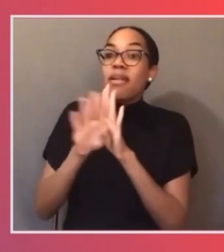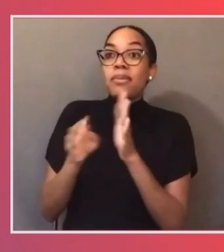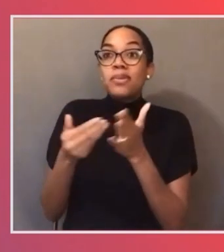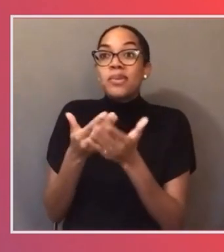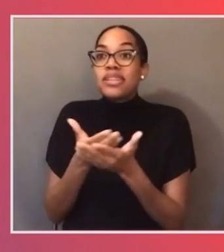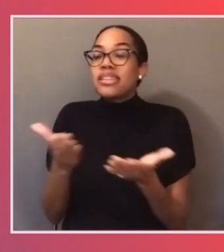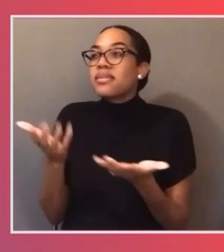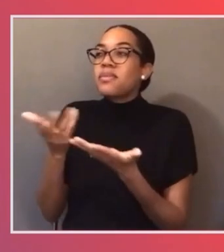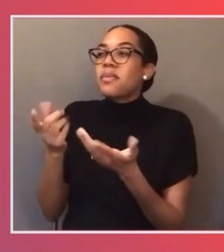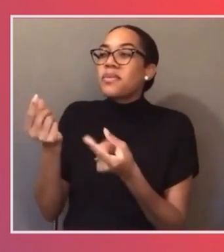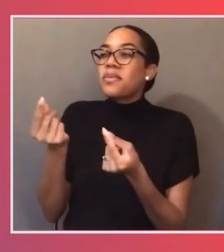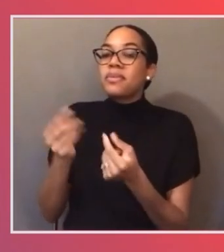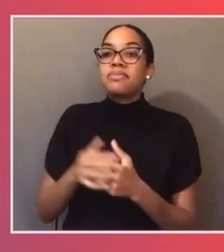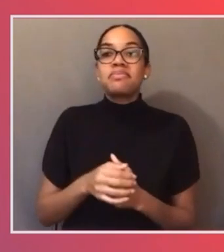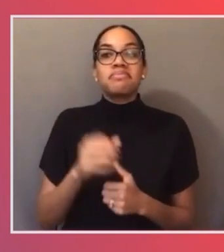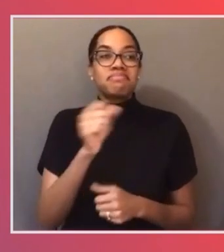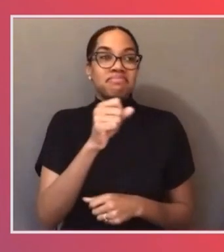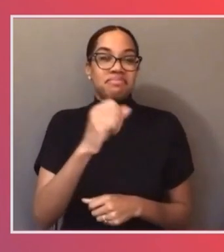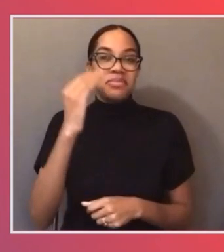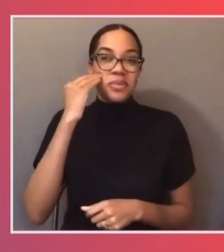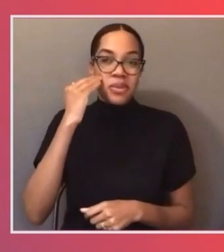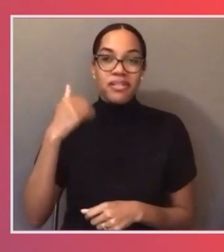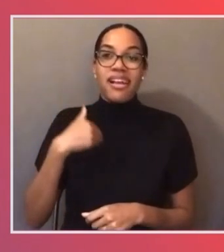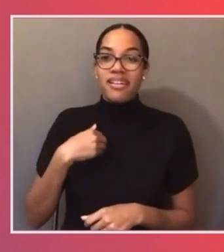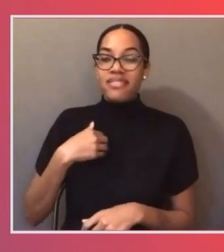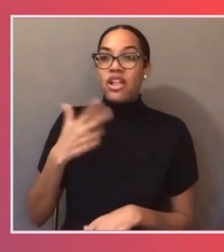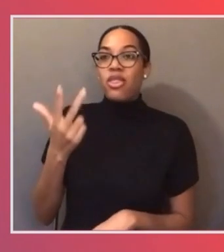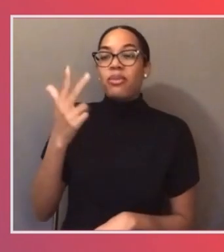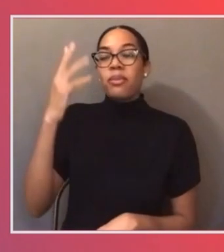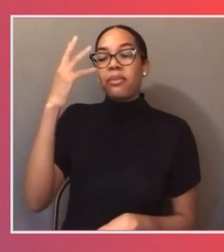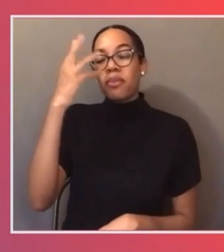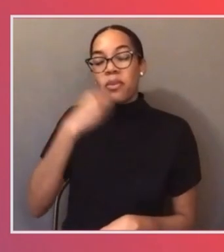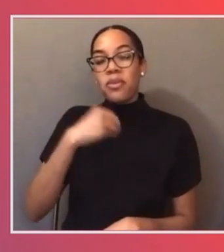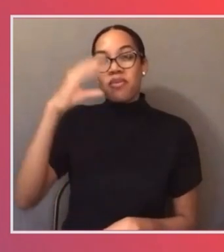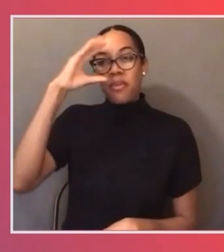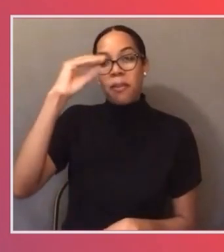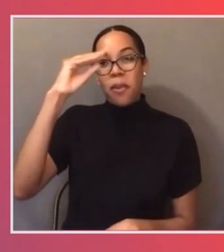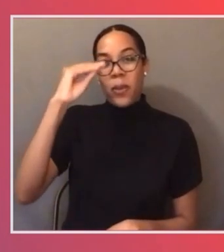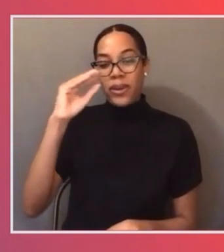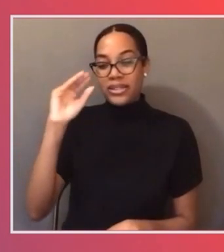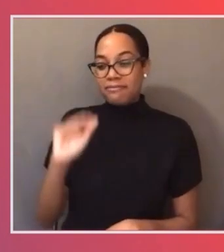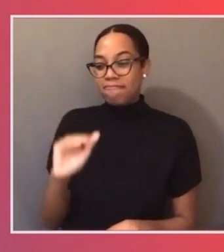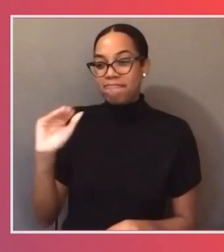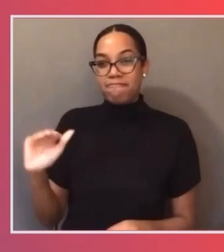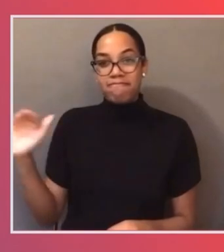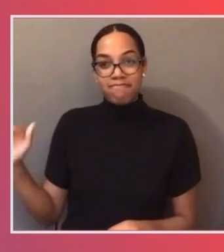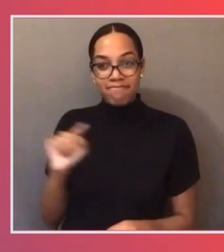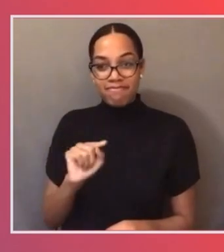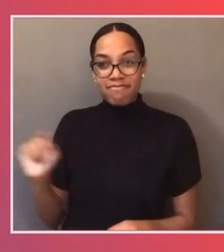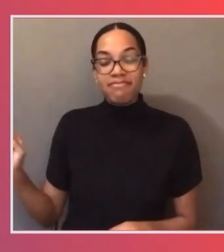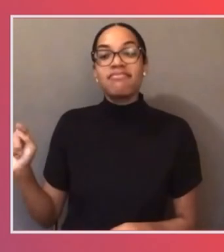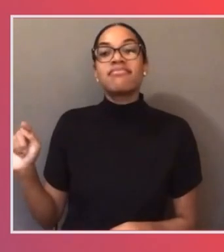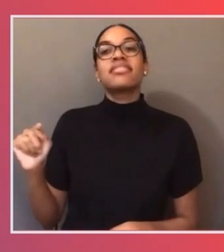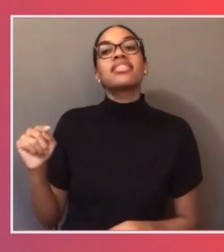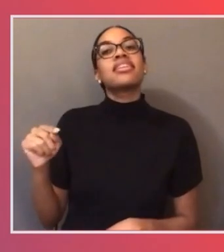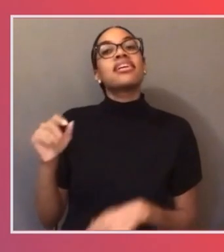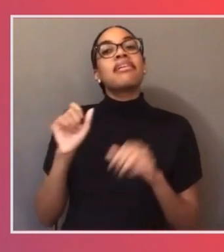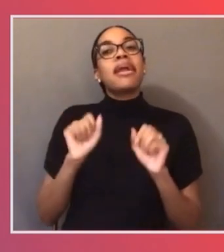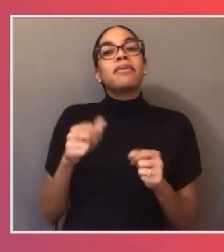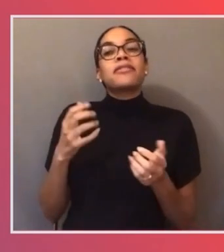mother of 3 beautiful boys. And so getting to spend quality time with my family, with my children and my